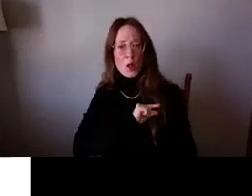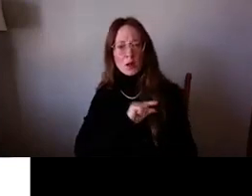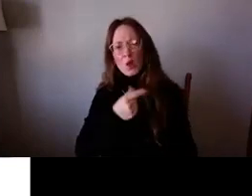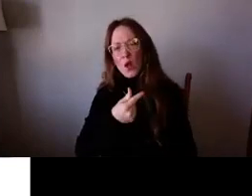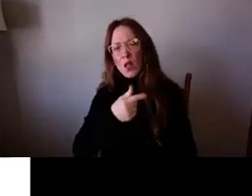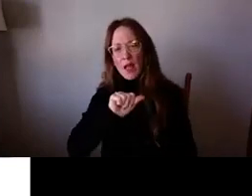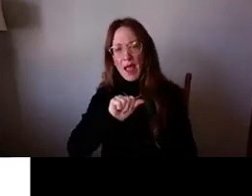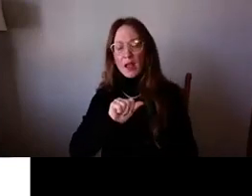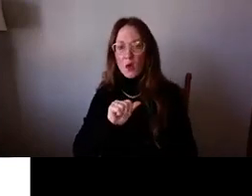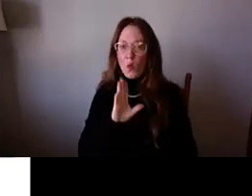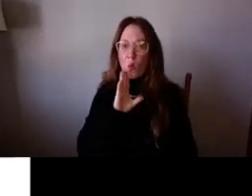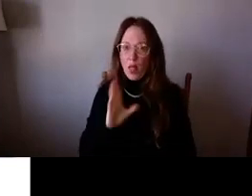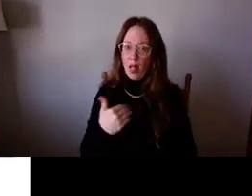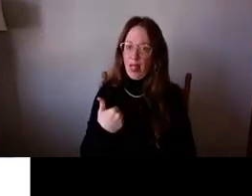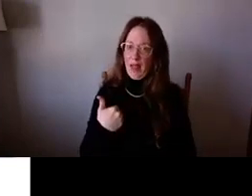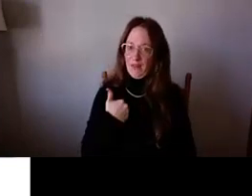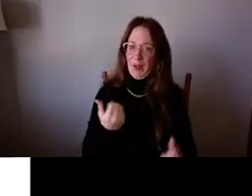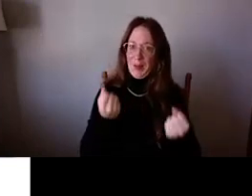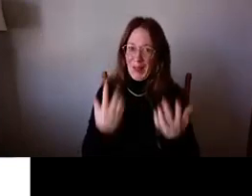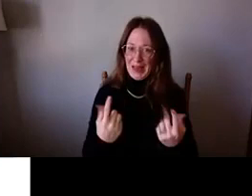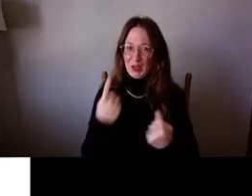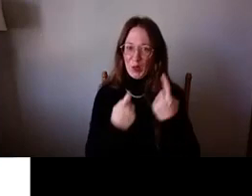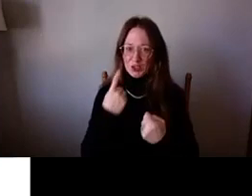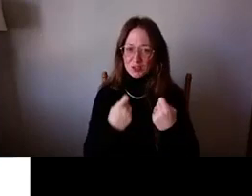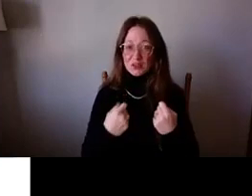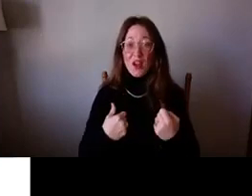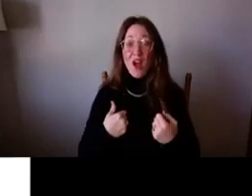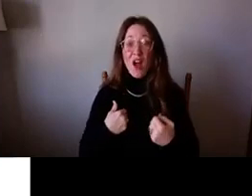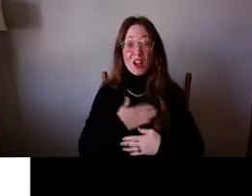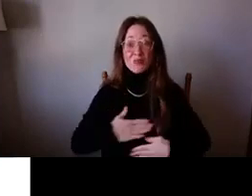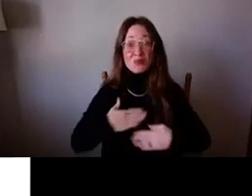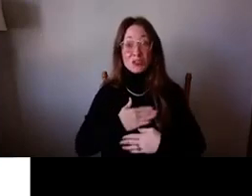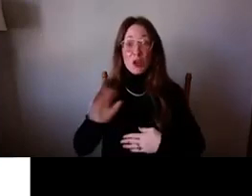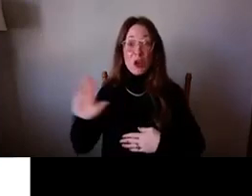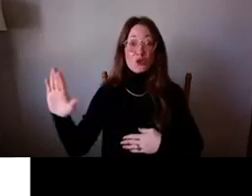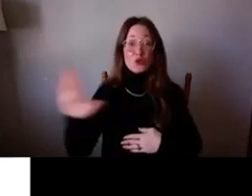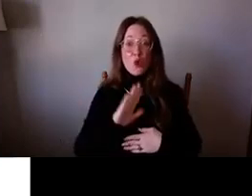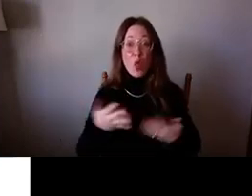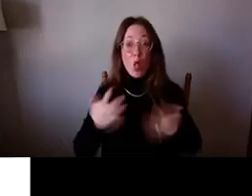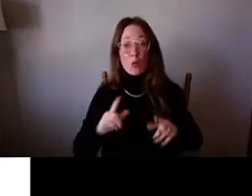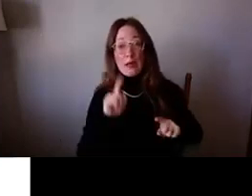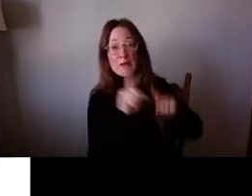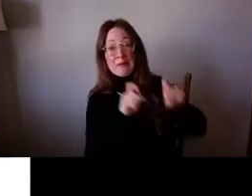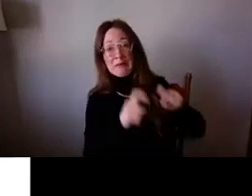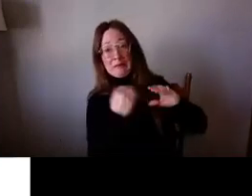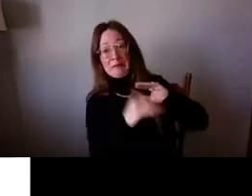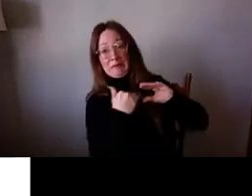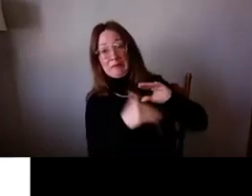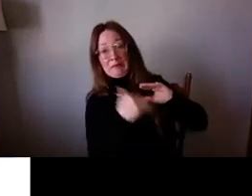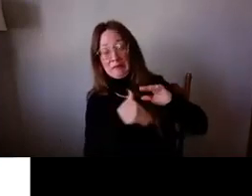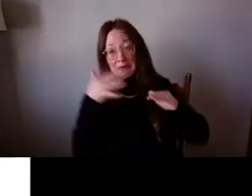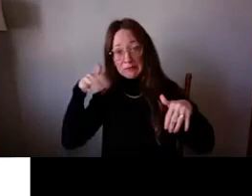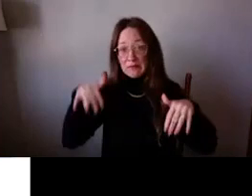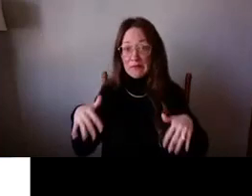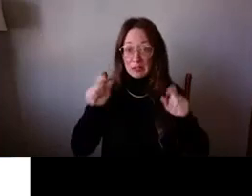questions. And I really appreciate the number of questions that came in. That was very surprising. So what we did was